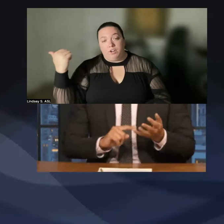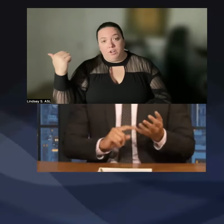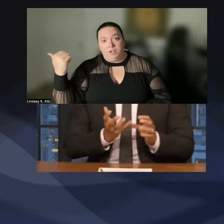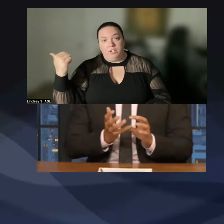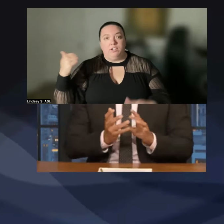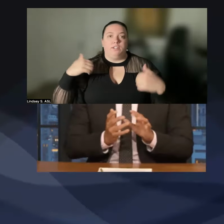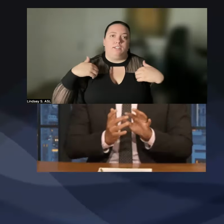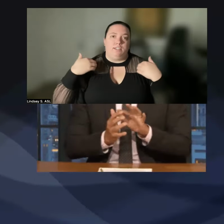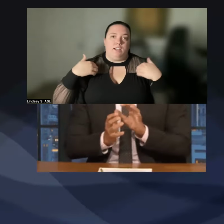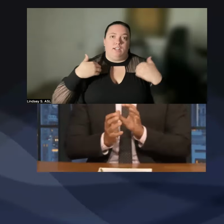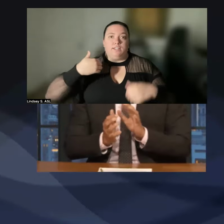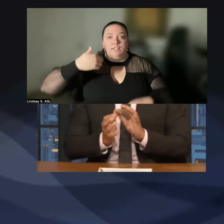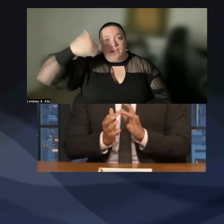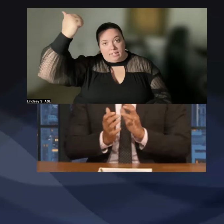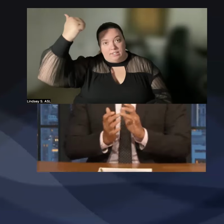younger,